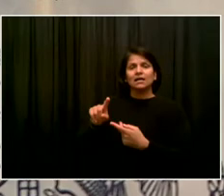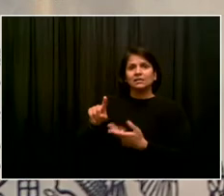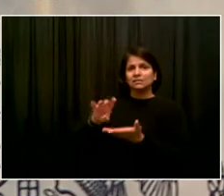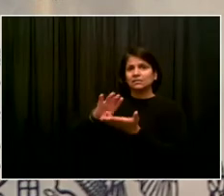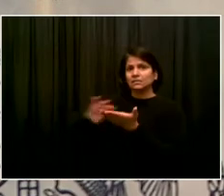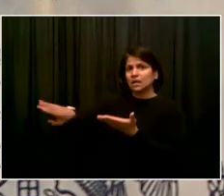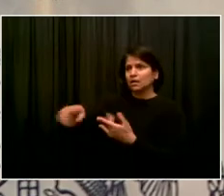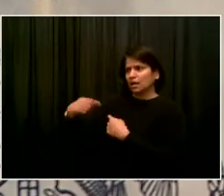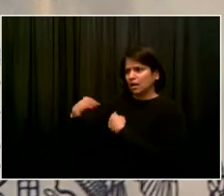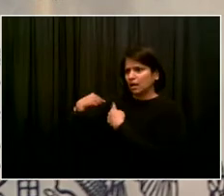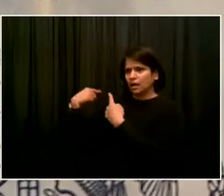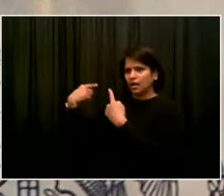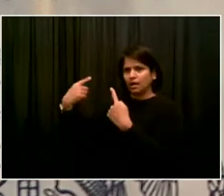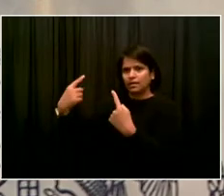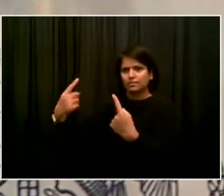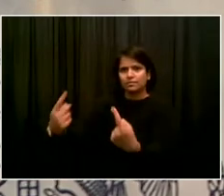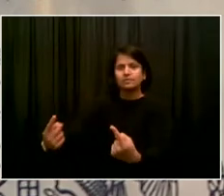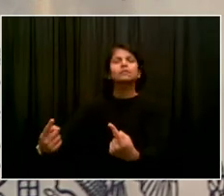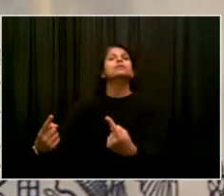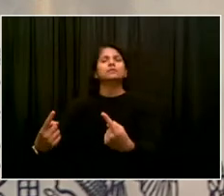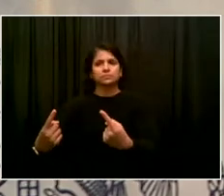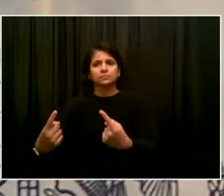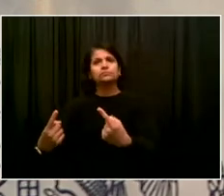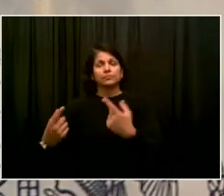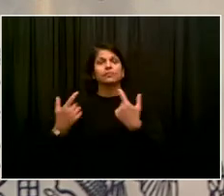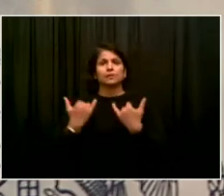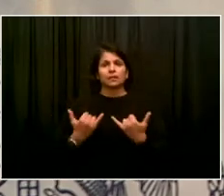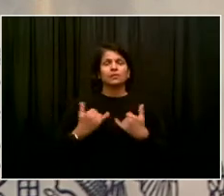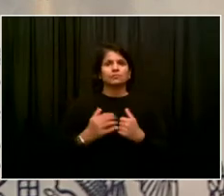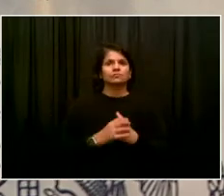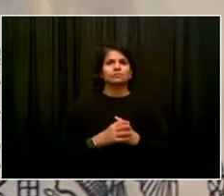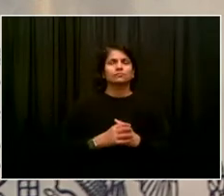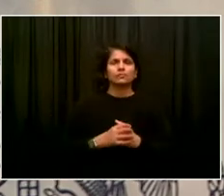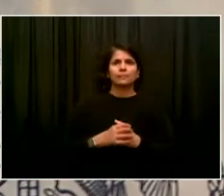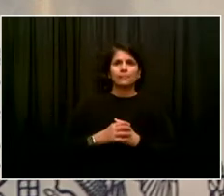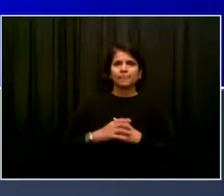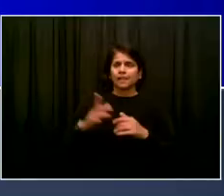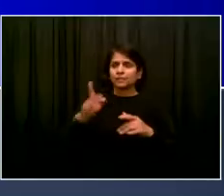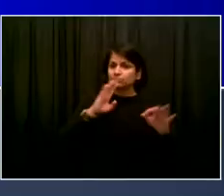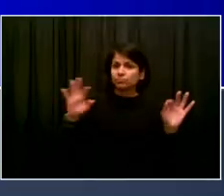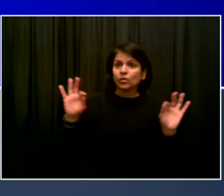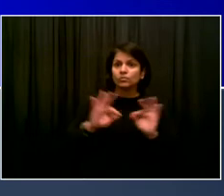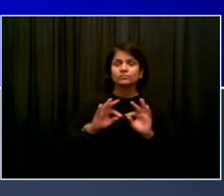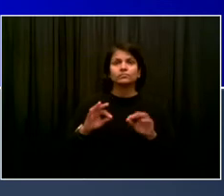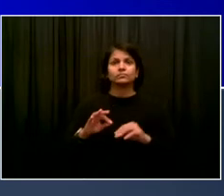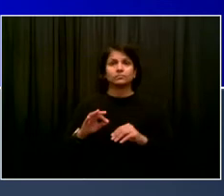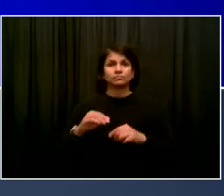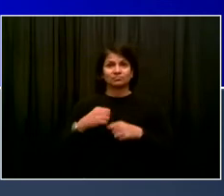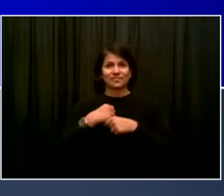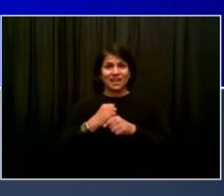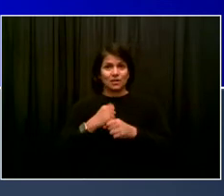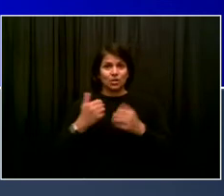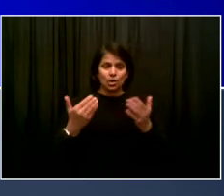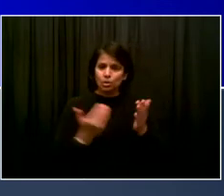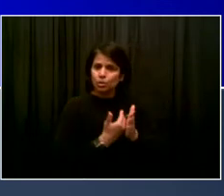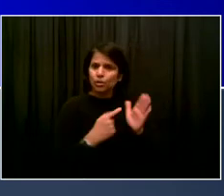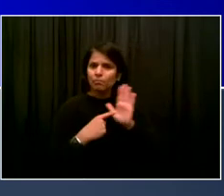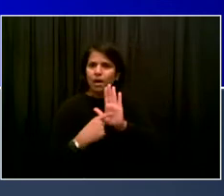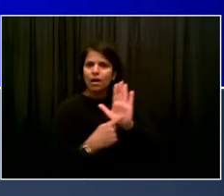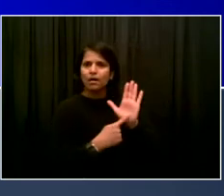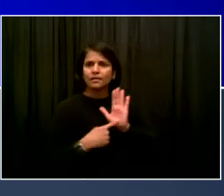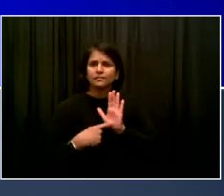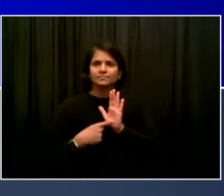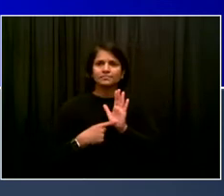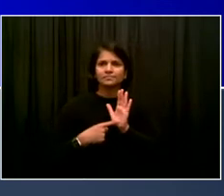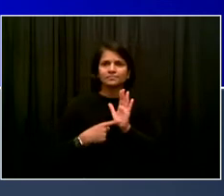thought it was important to create a brand new model, a racial justice commission. Pattern on some of the commissions around the world after